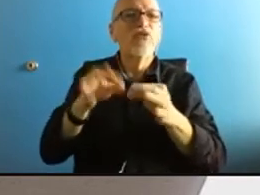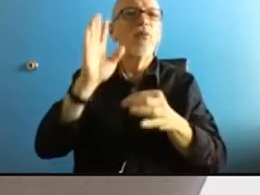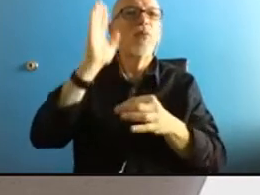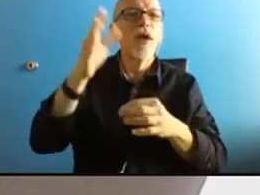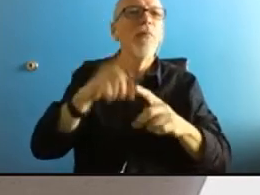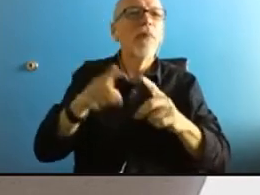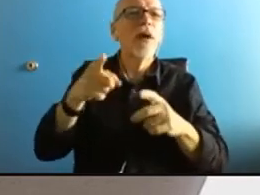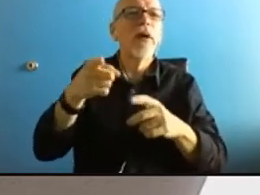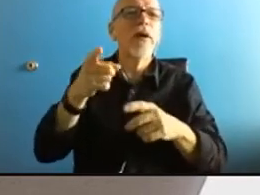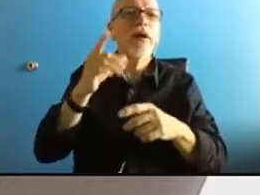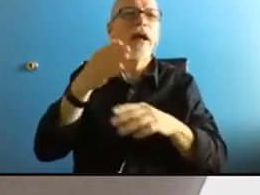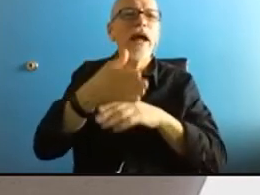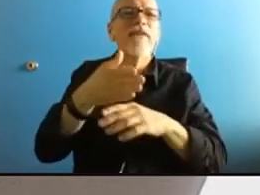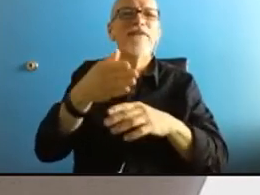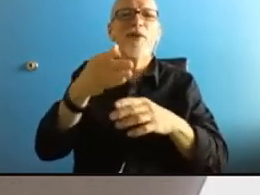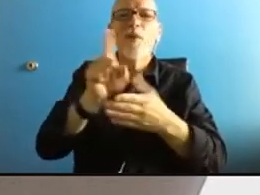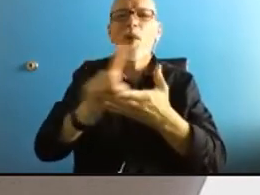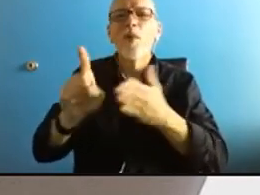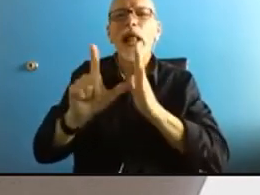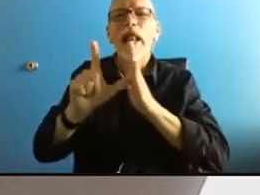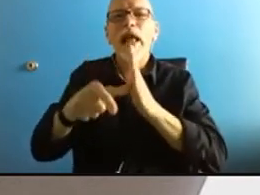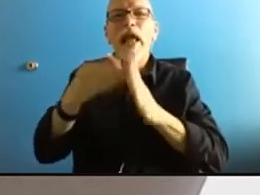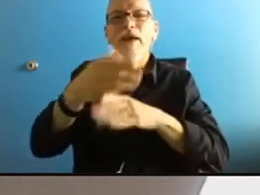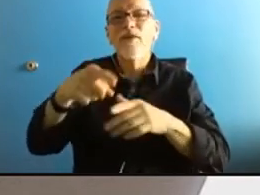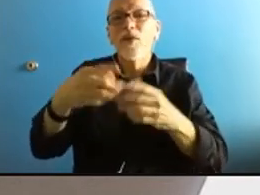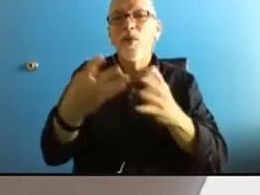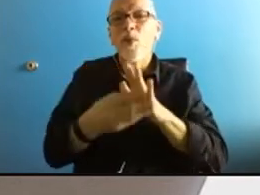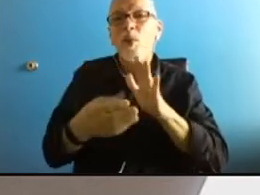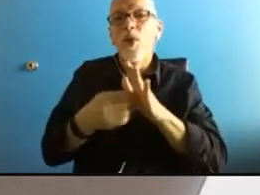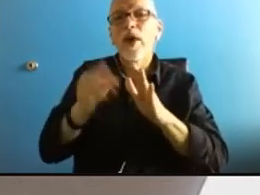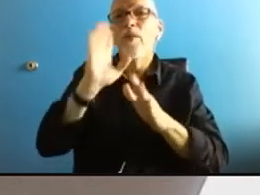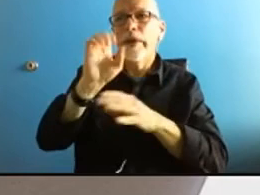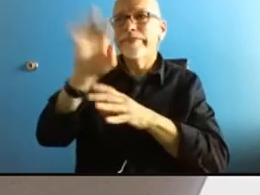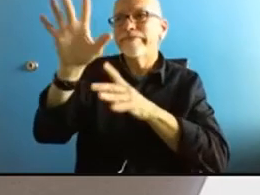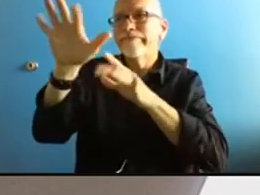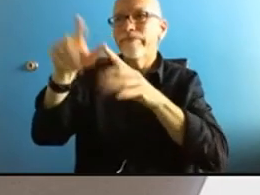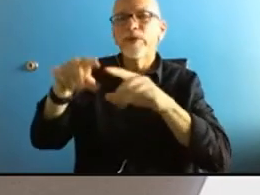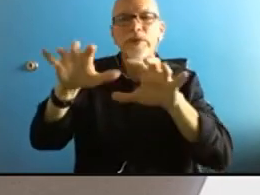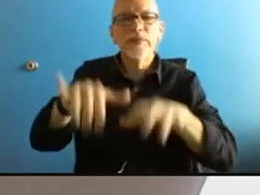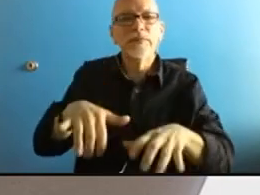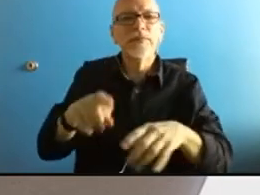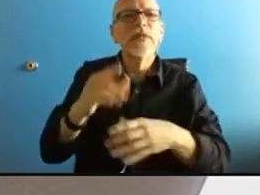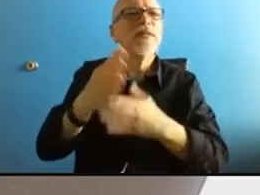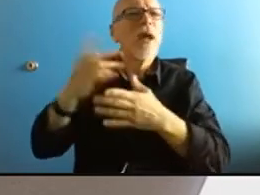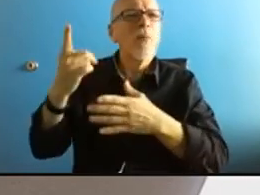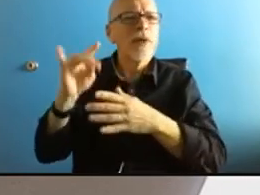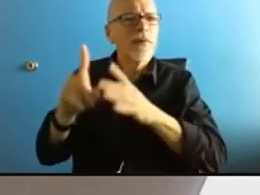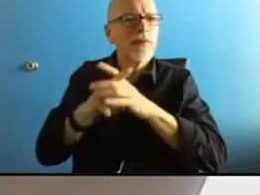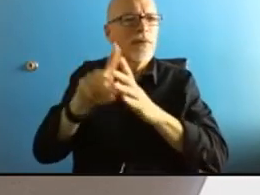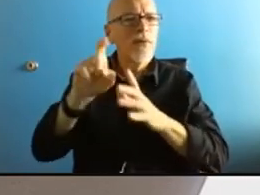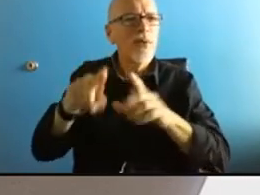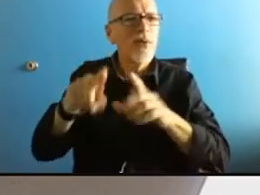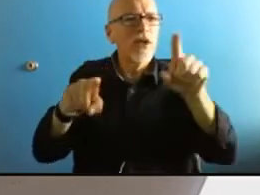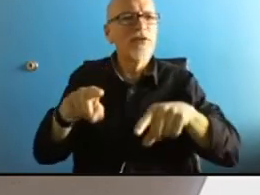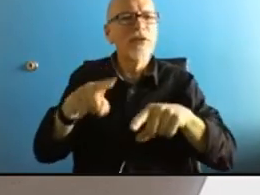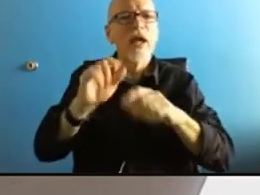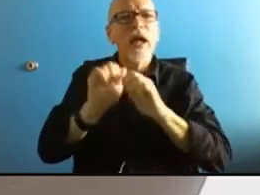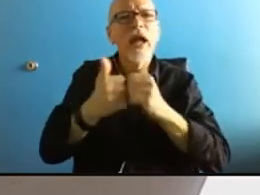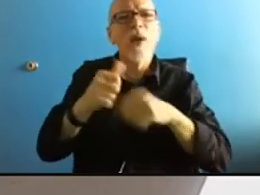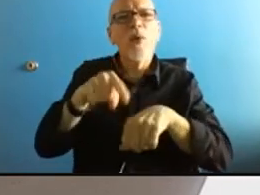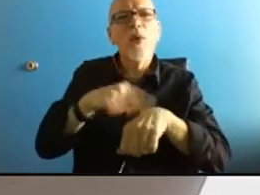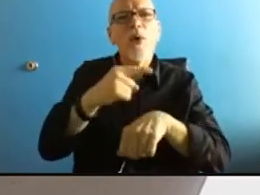available after 1 week of this recording. Someone had popped up a question about how long are